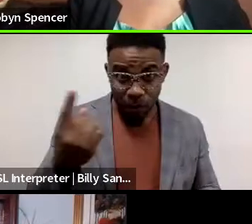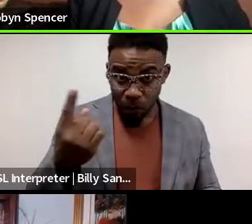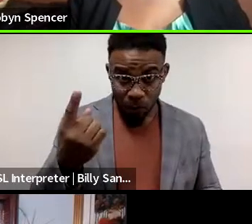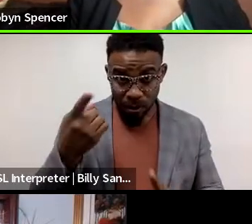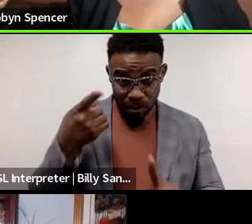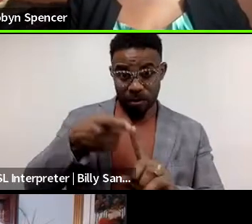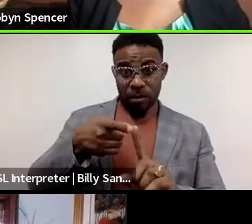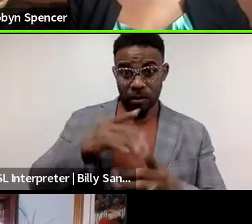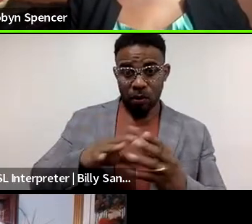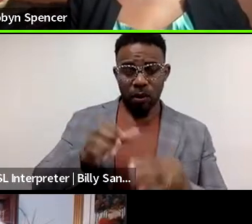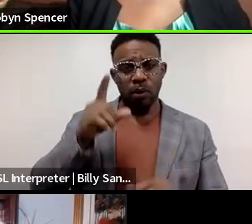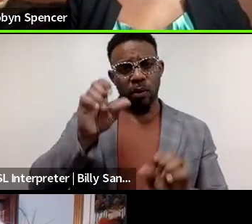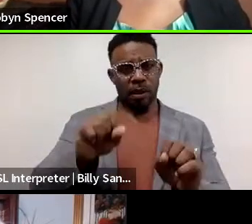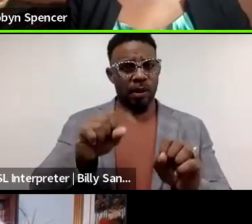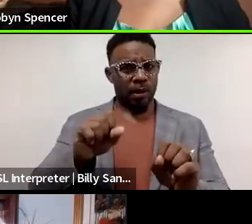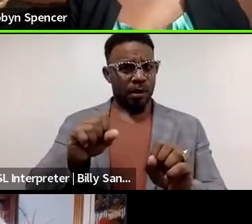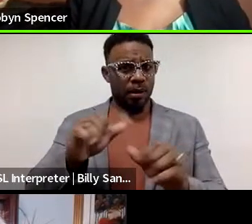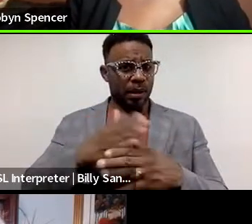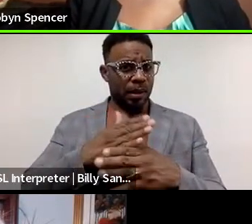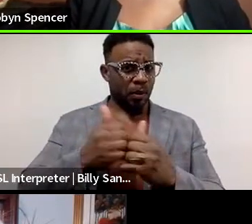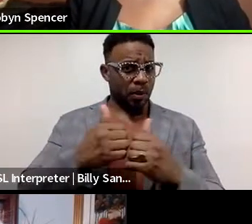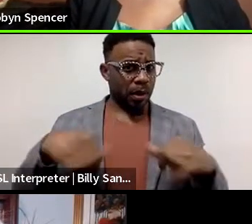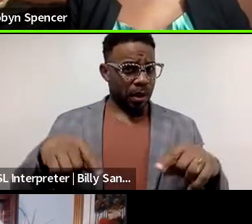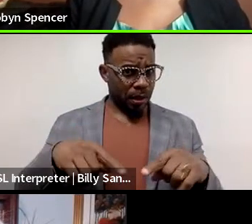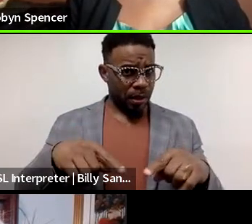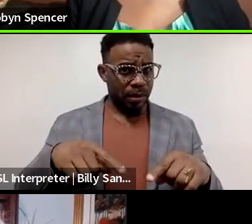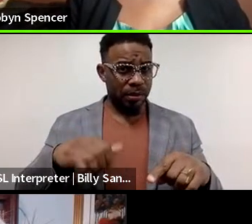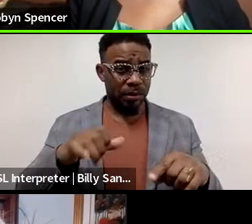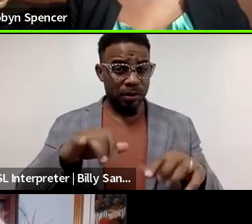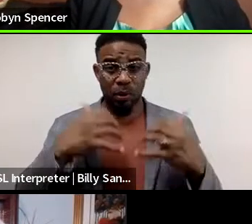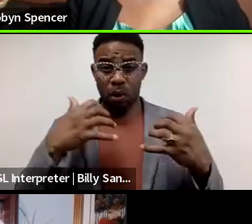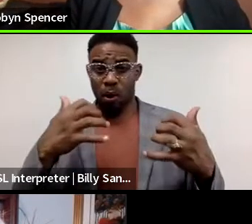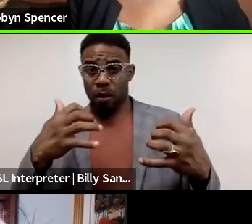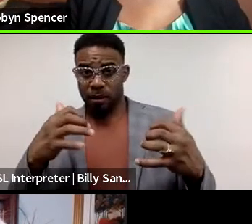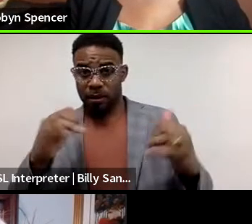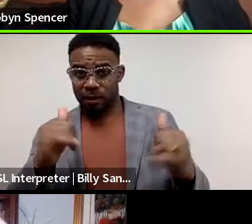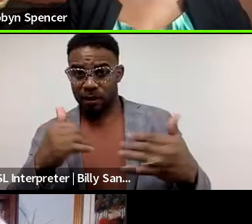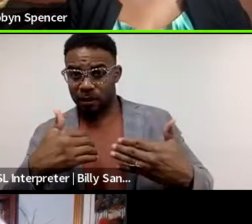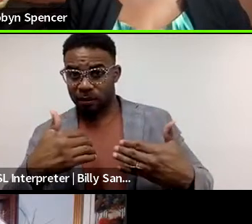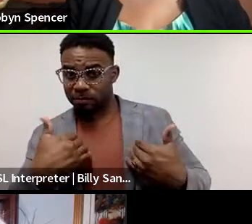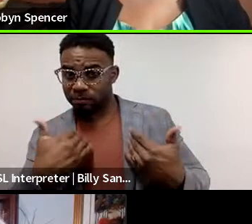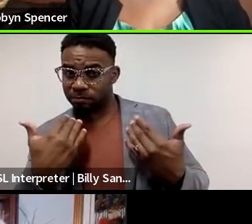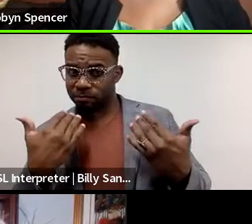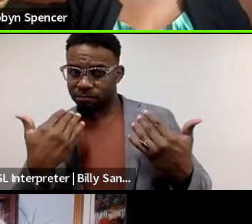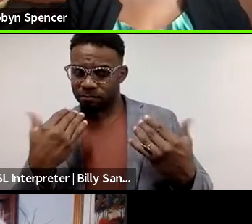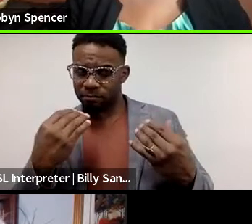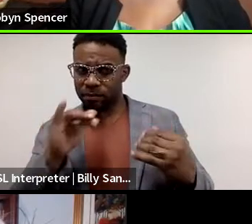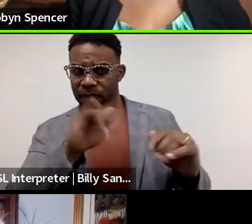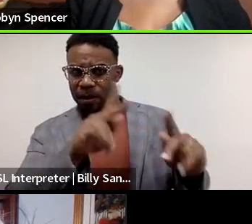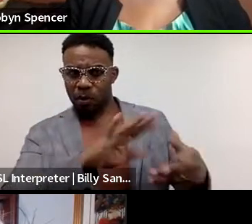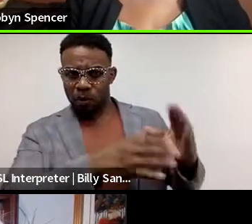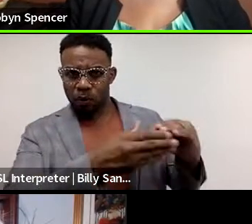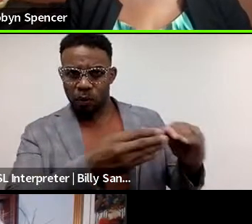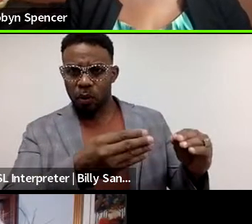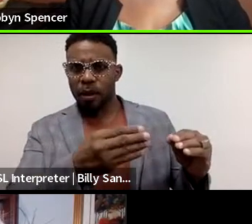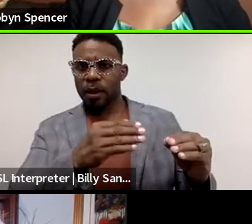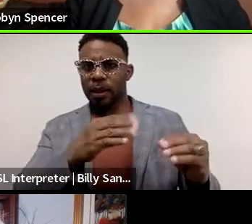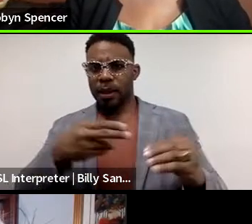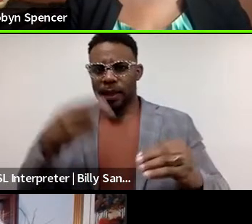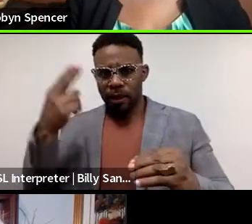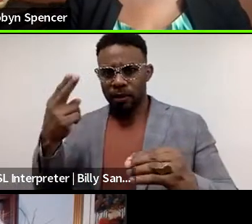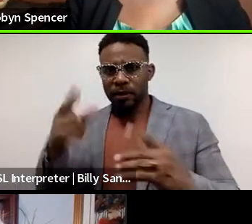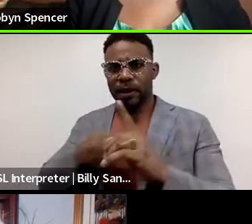striking story that you can share with us so the audience can have that person's story and history